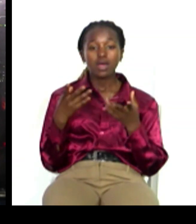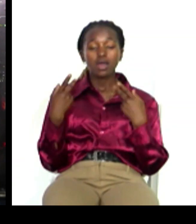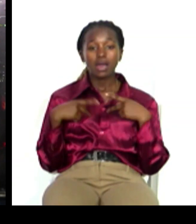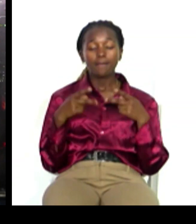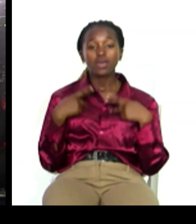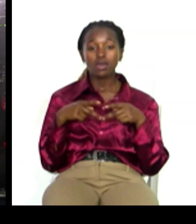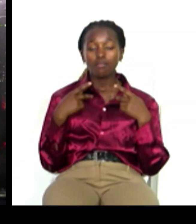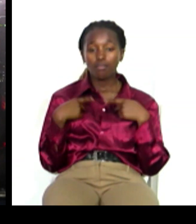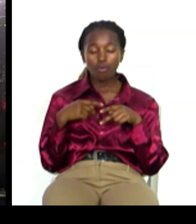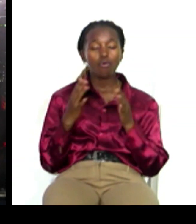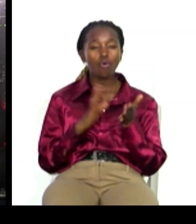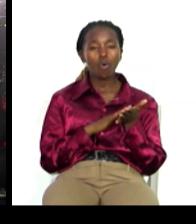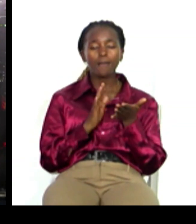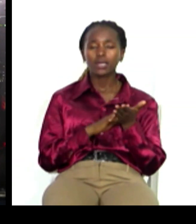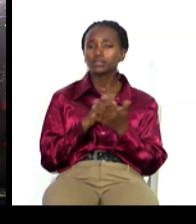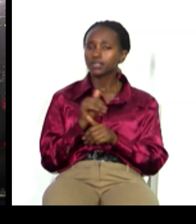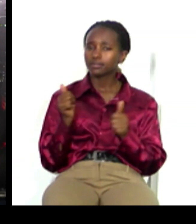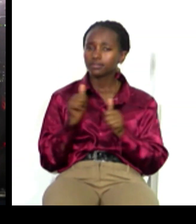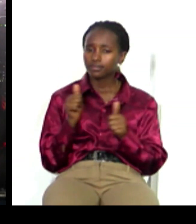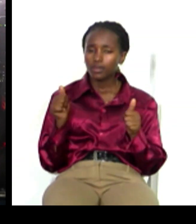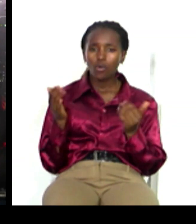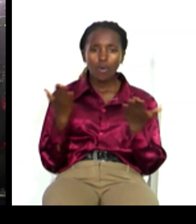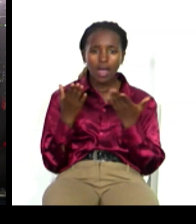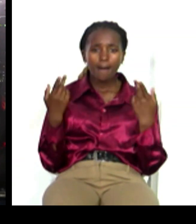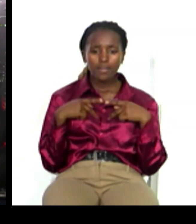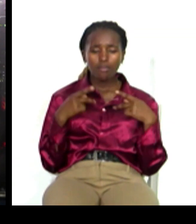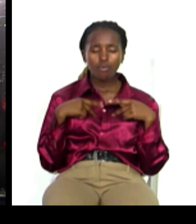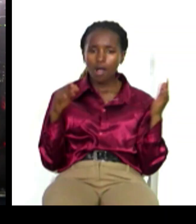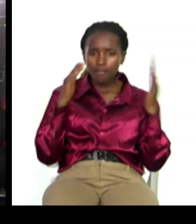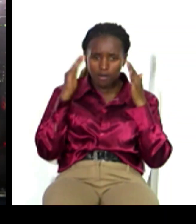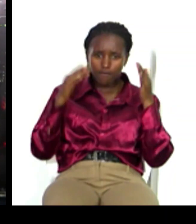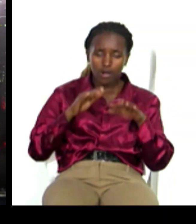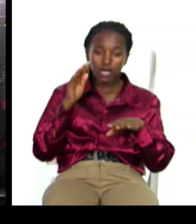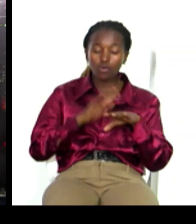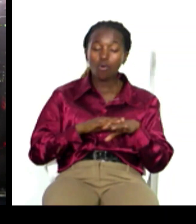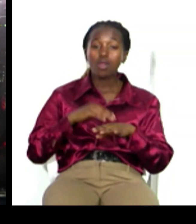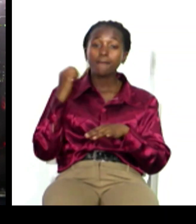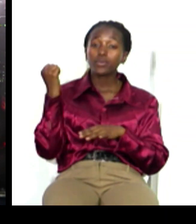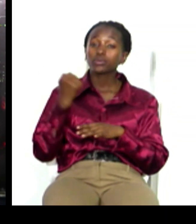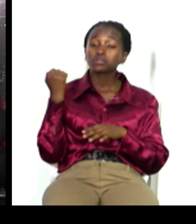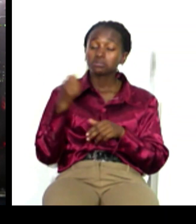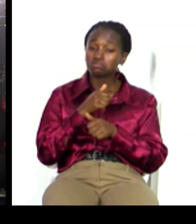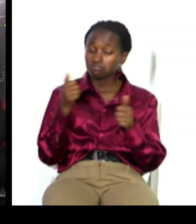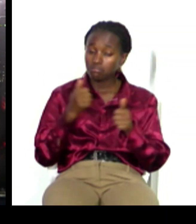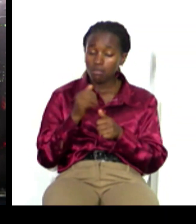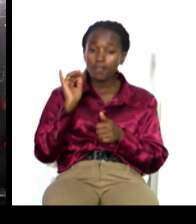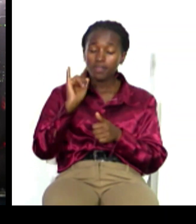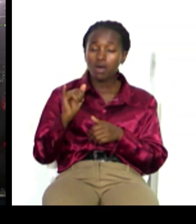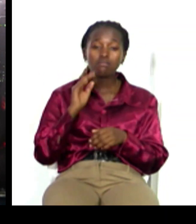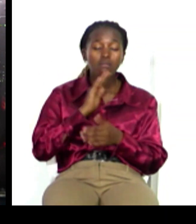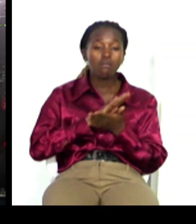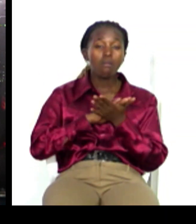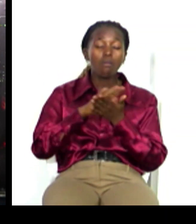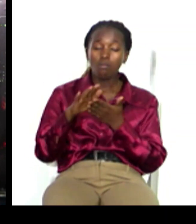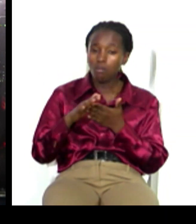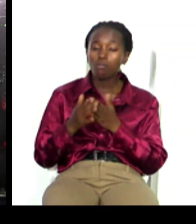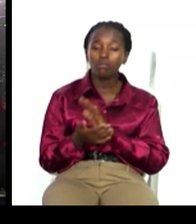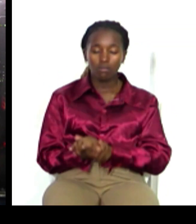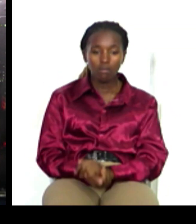comments. Yeah. People are really keen on these things that you talk to us about,